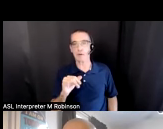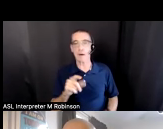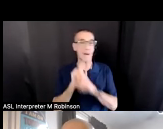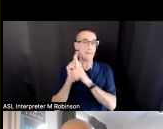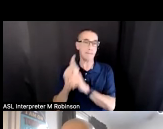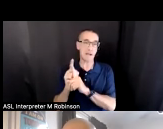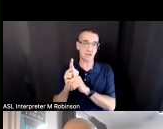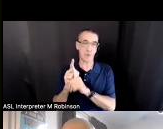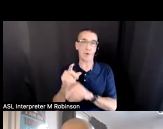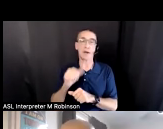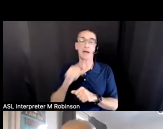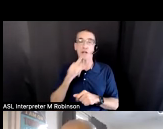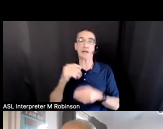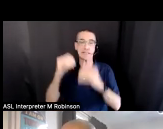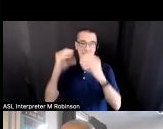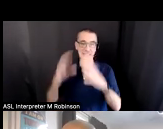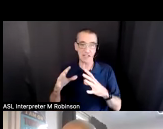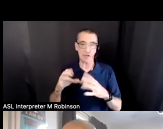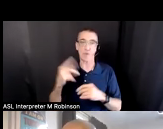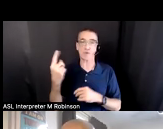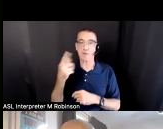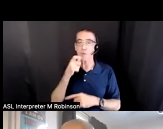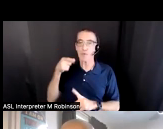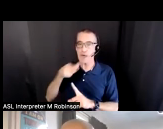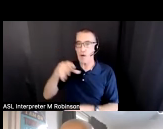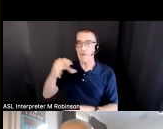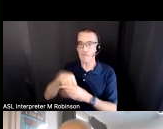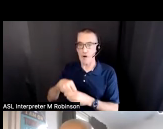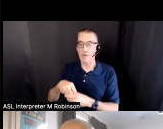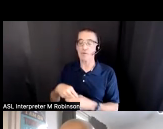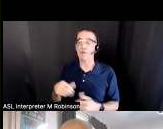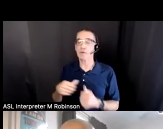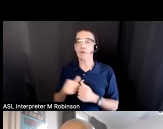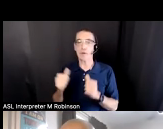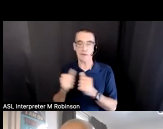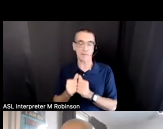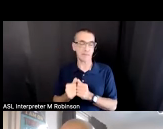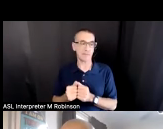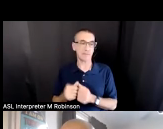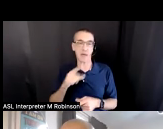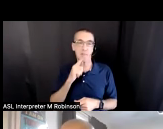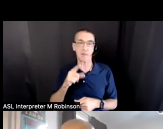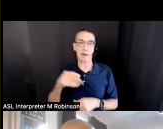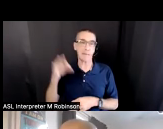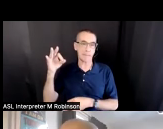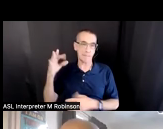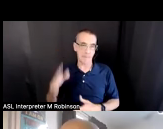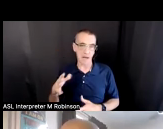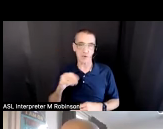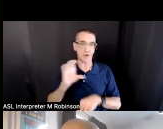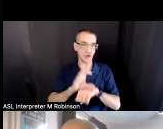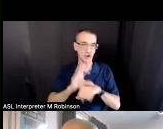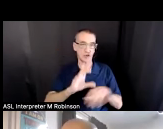It could look like a teacher or somebody that they're involved in or involved with. It could be a pastor or a church